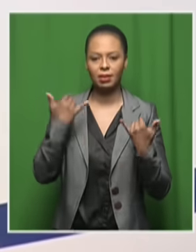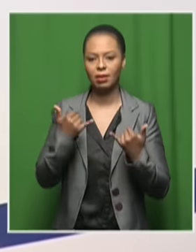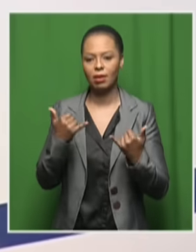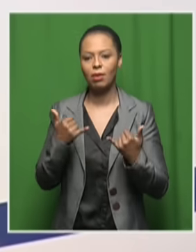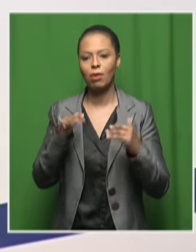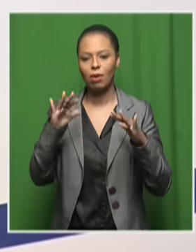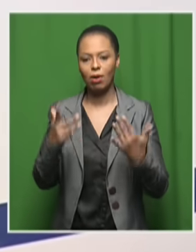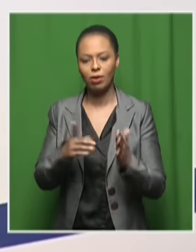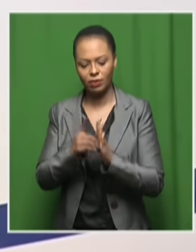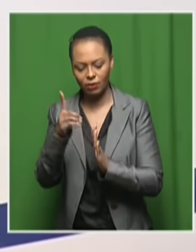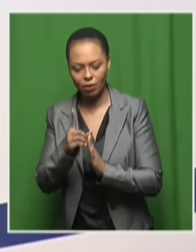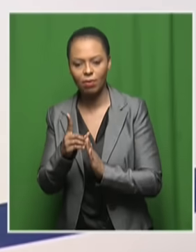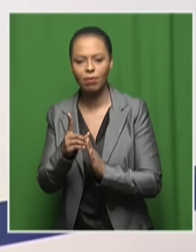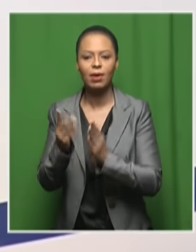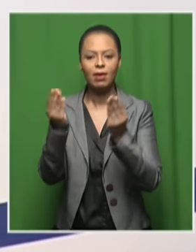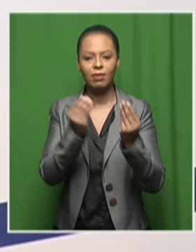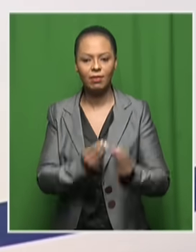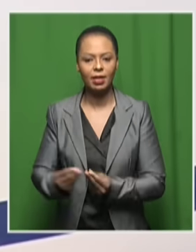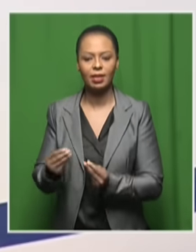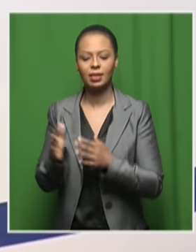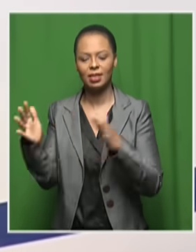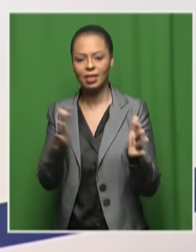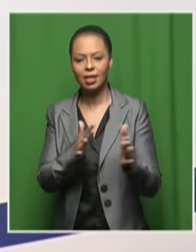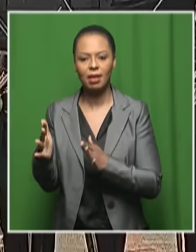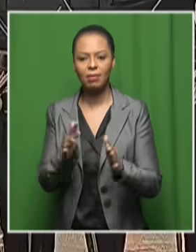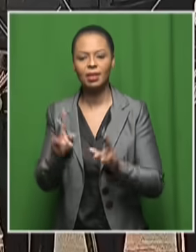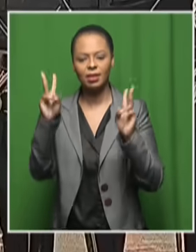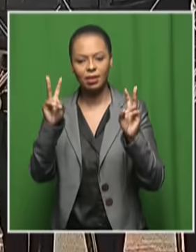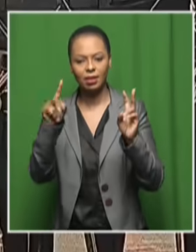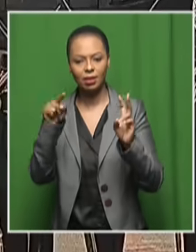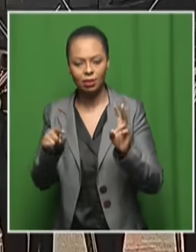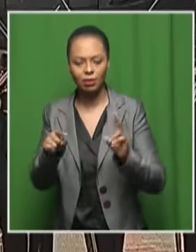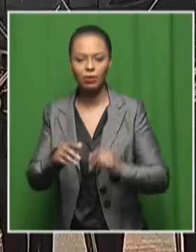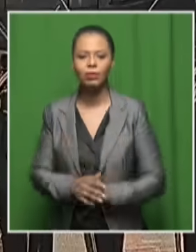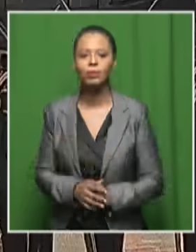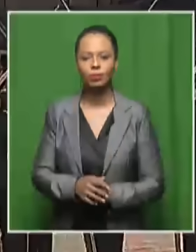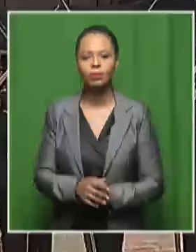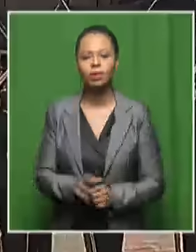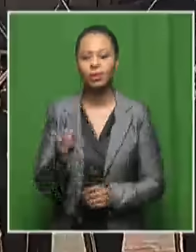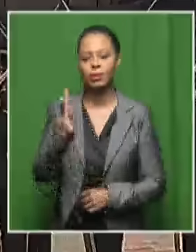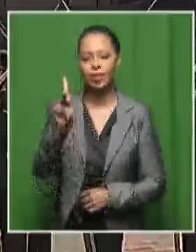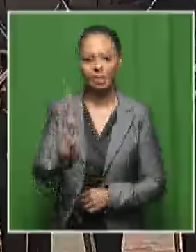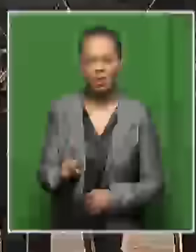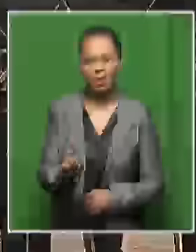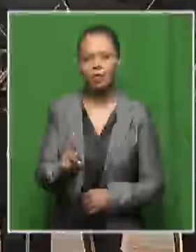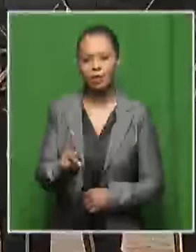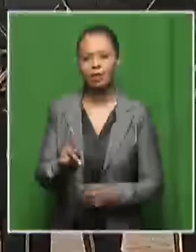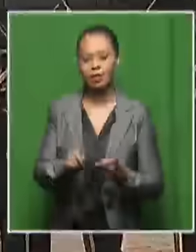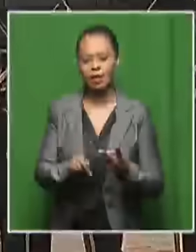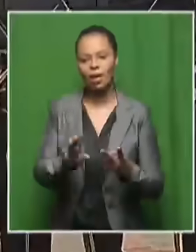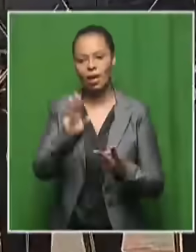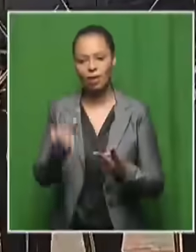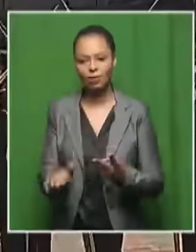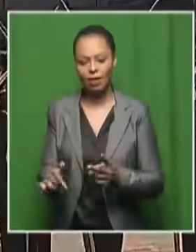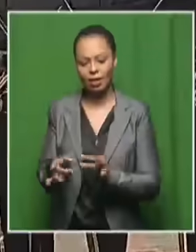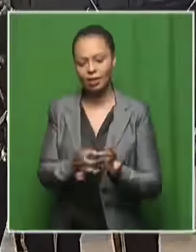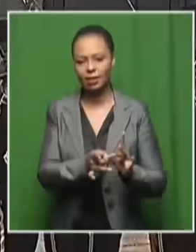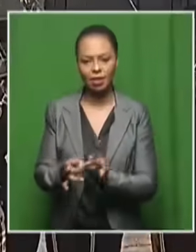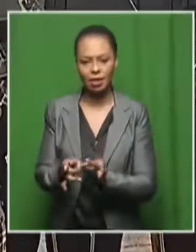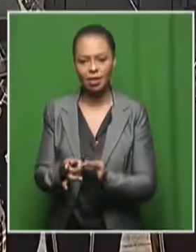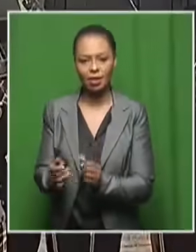financing, climate action, and of course, looking to deepen some of that UK-Africa ties that we